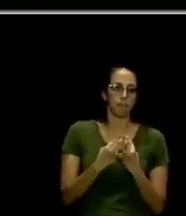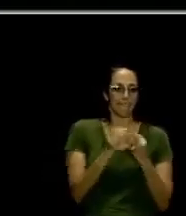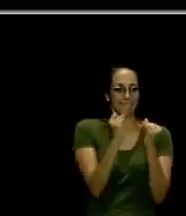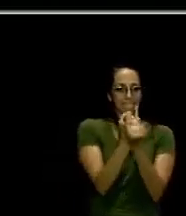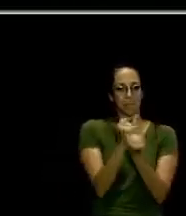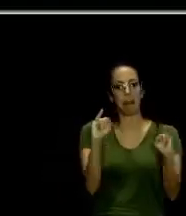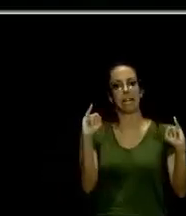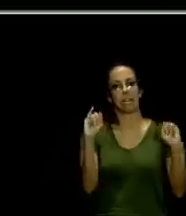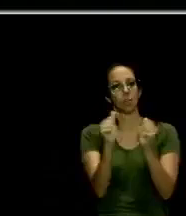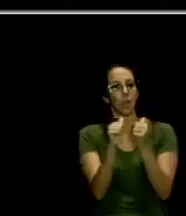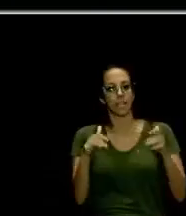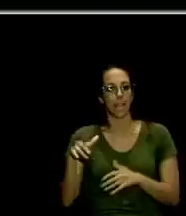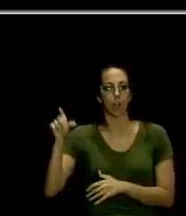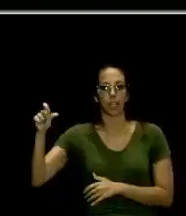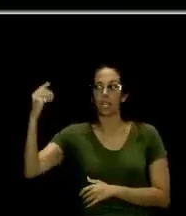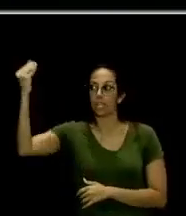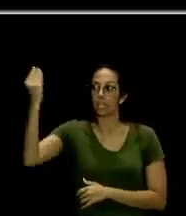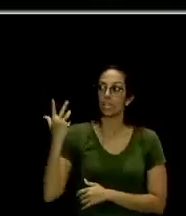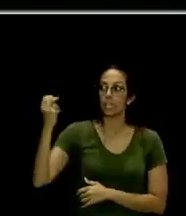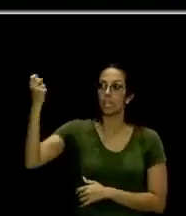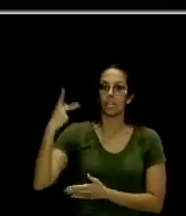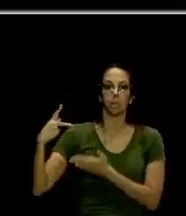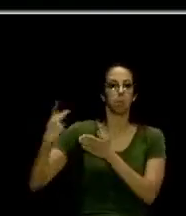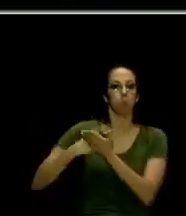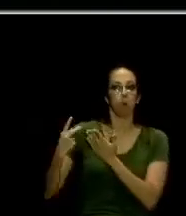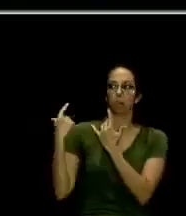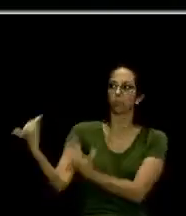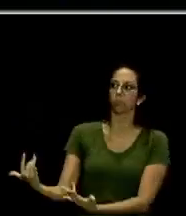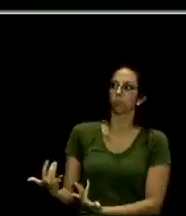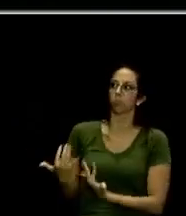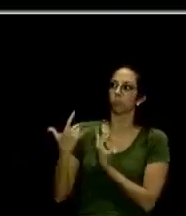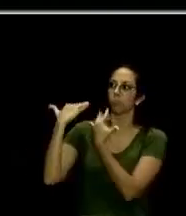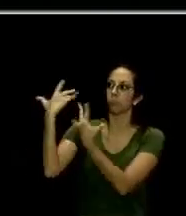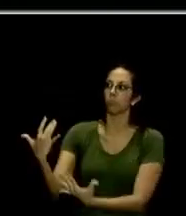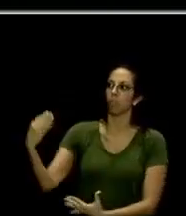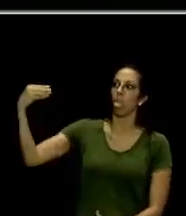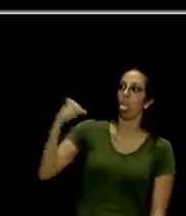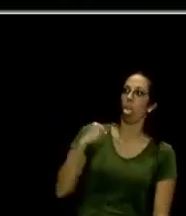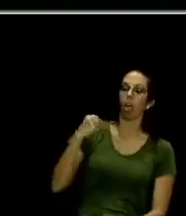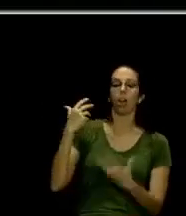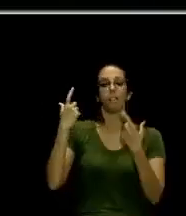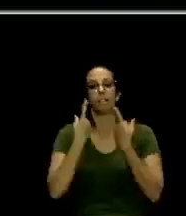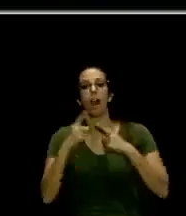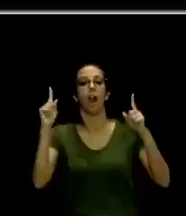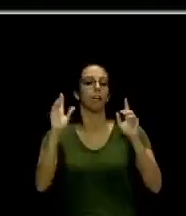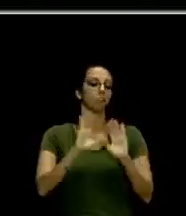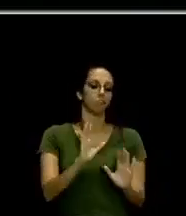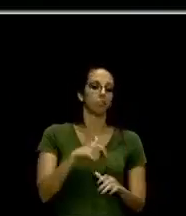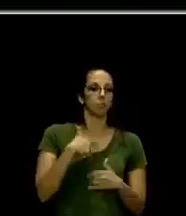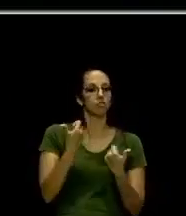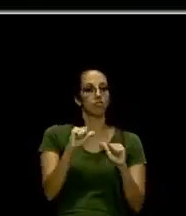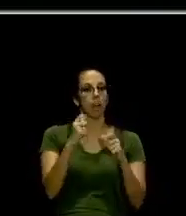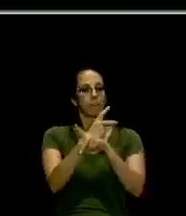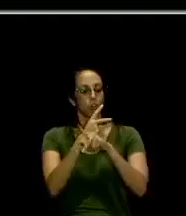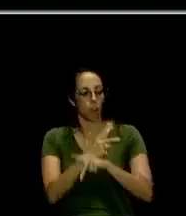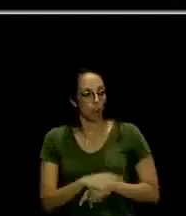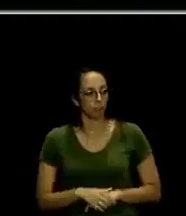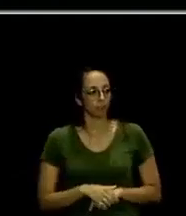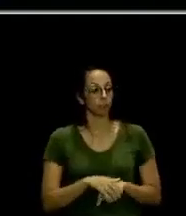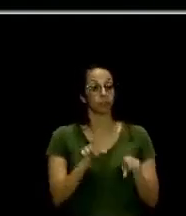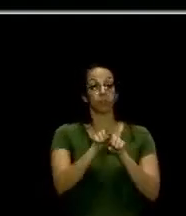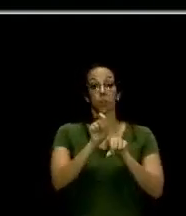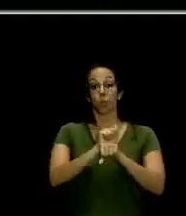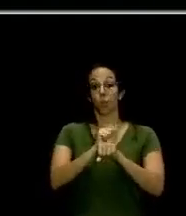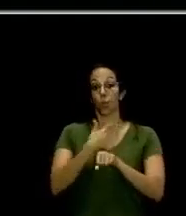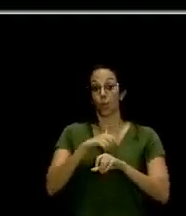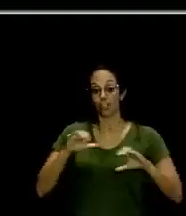independently without the need for those programs into perpetuity. And then last but not least, I want to talk about the work that we do in